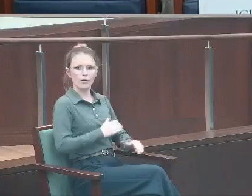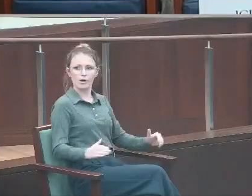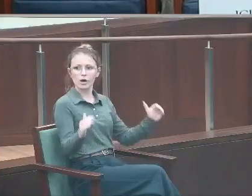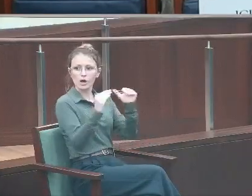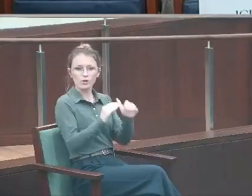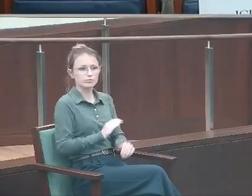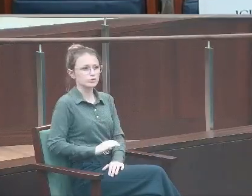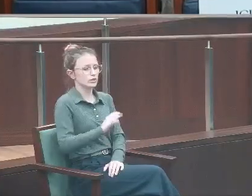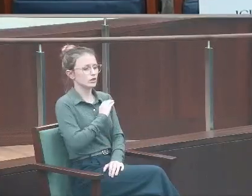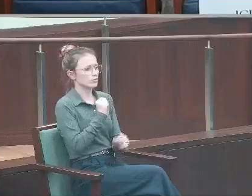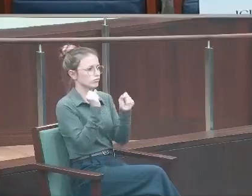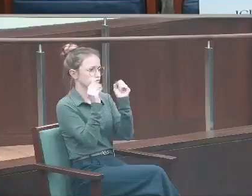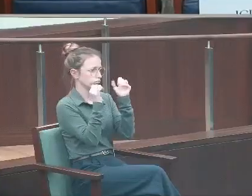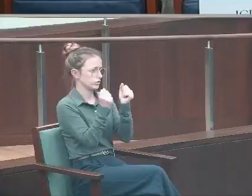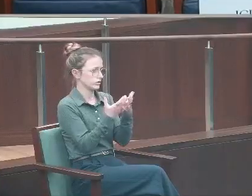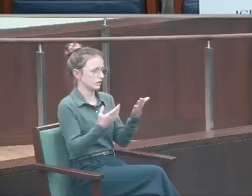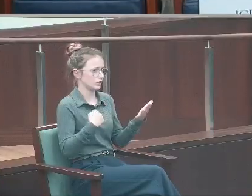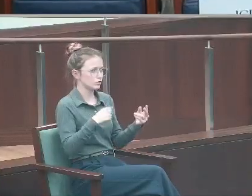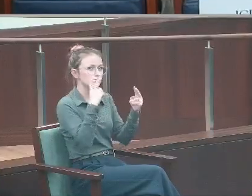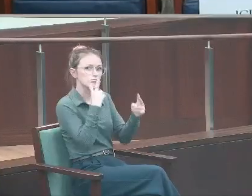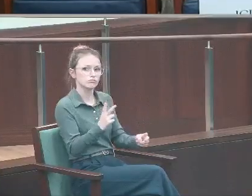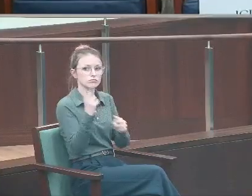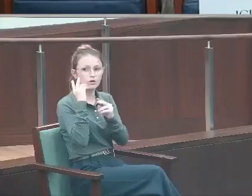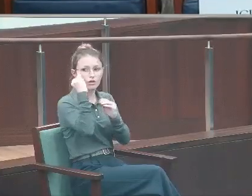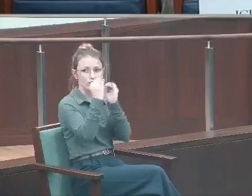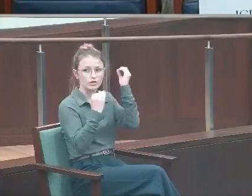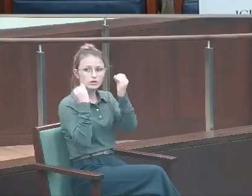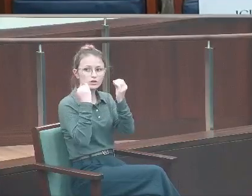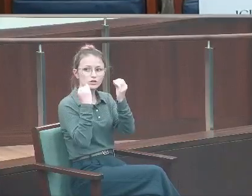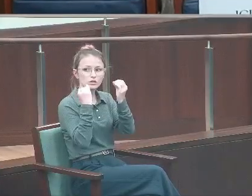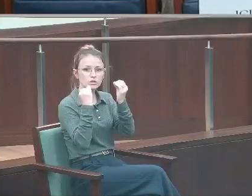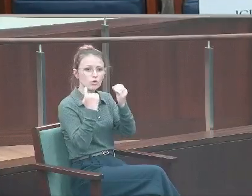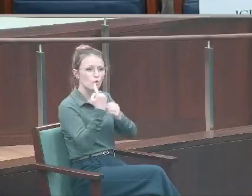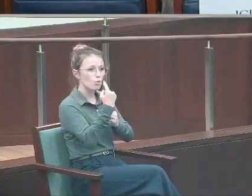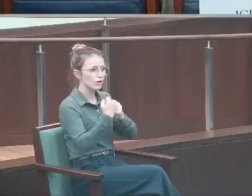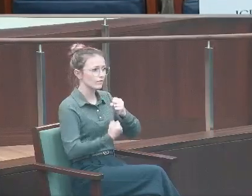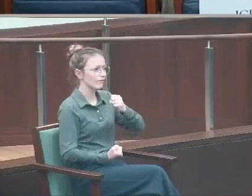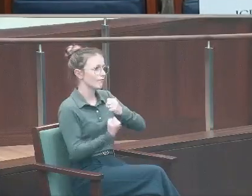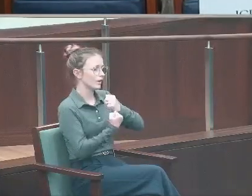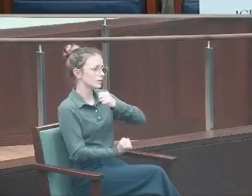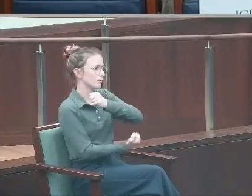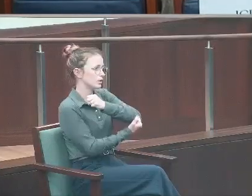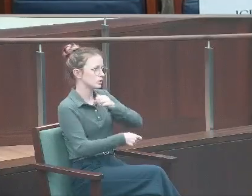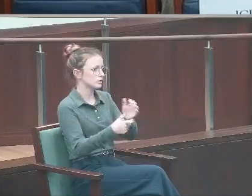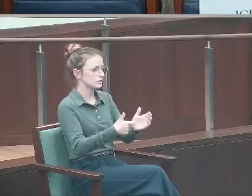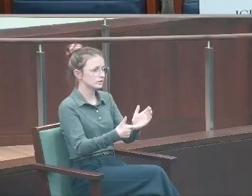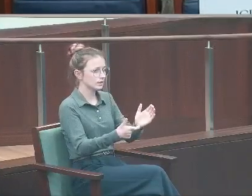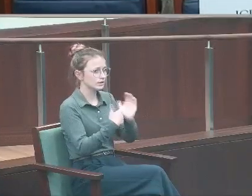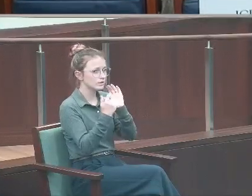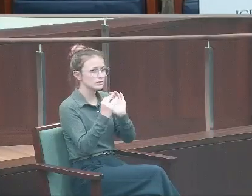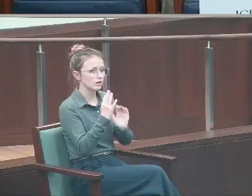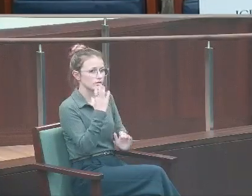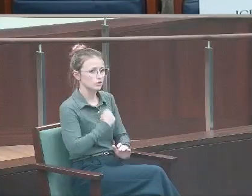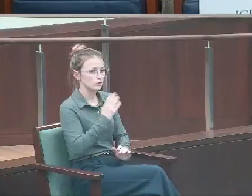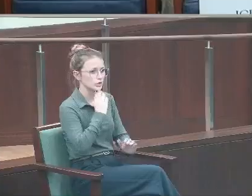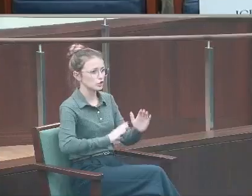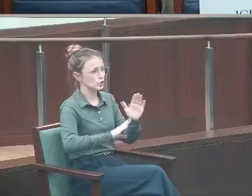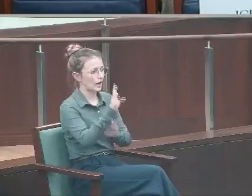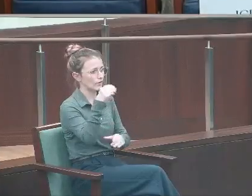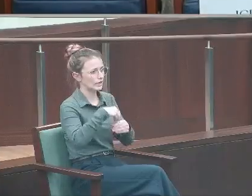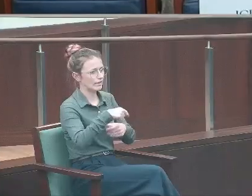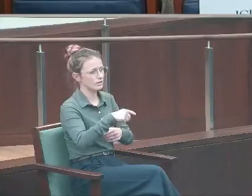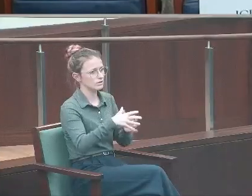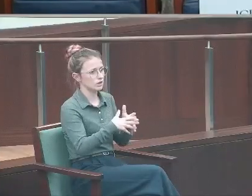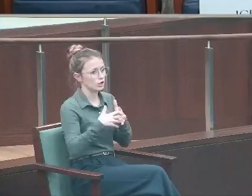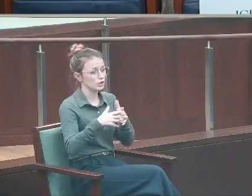an extraordinary thing. It's, I think, one of the fundamental necessities behind Jewish thriving in this country. So how do